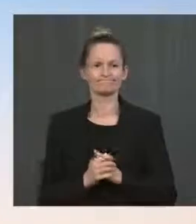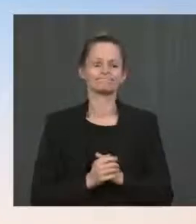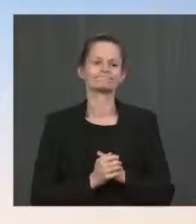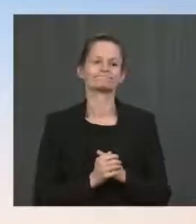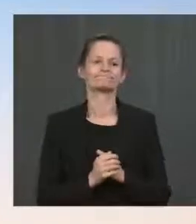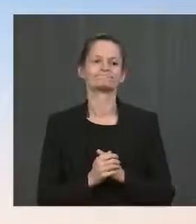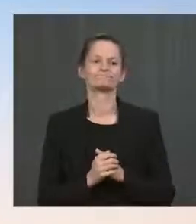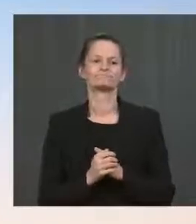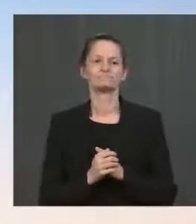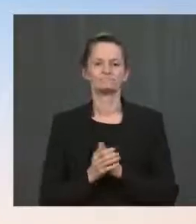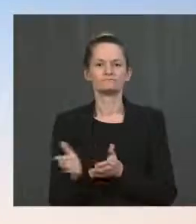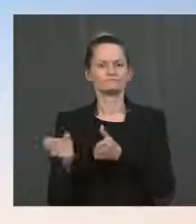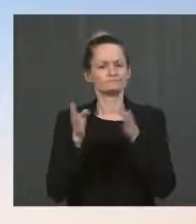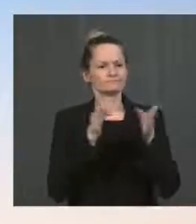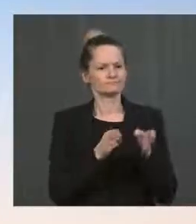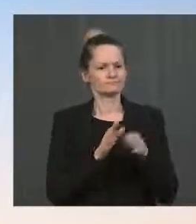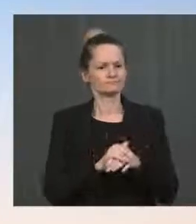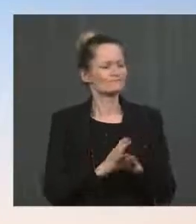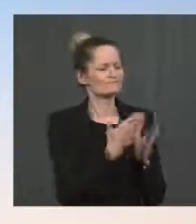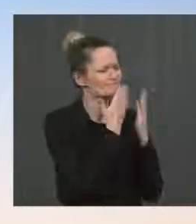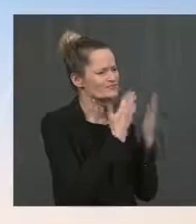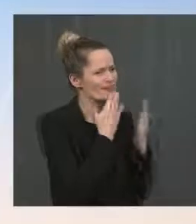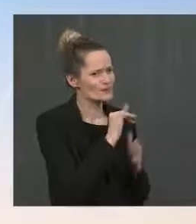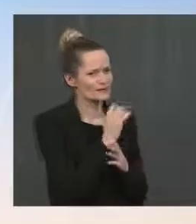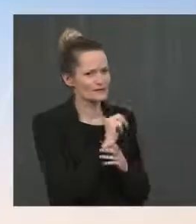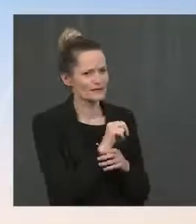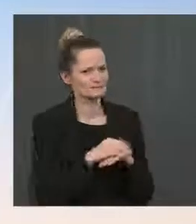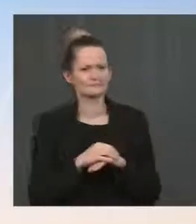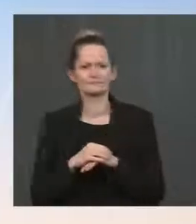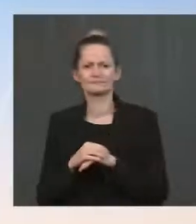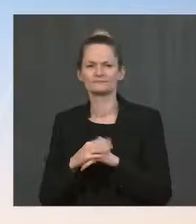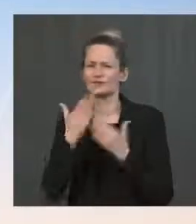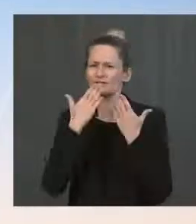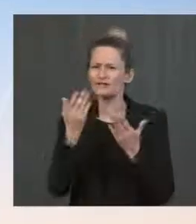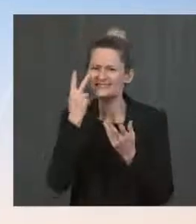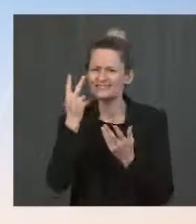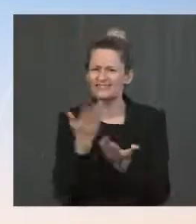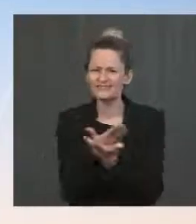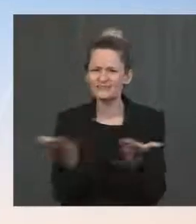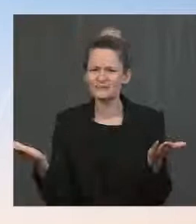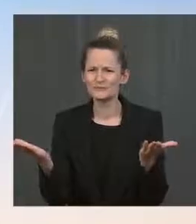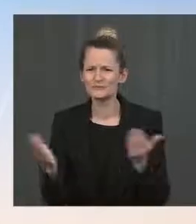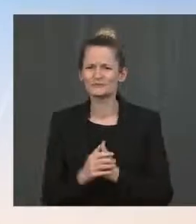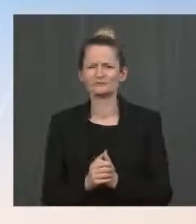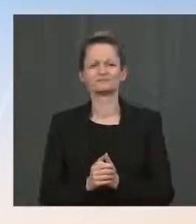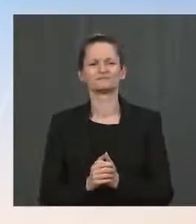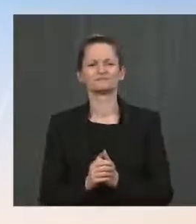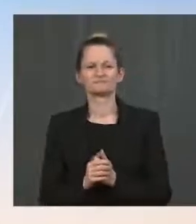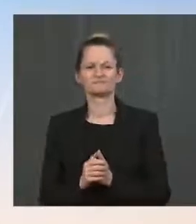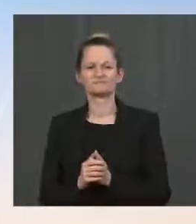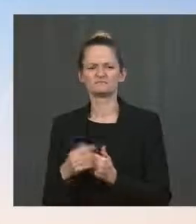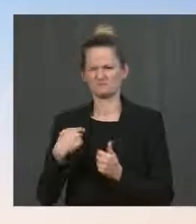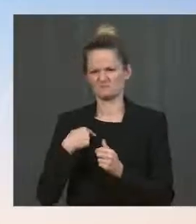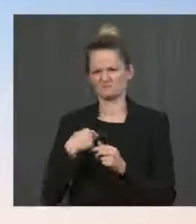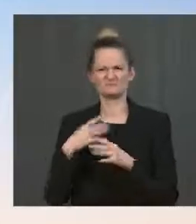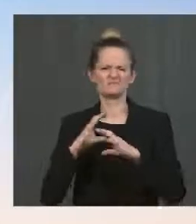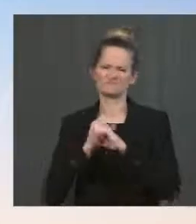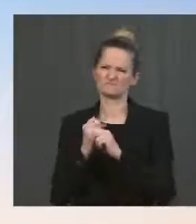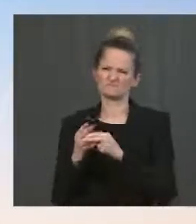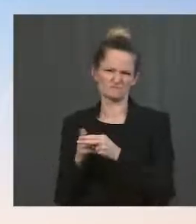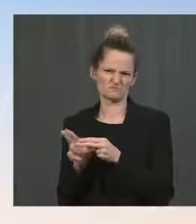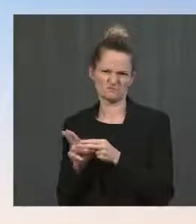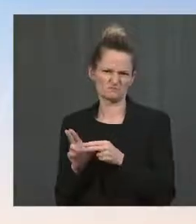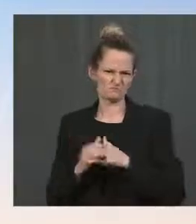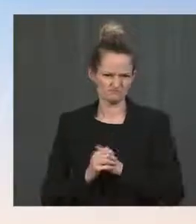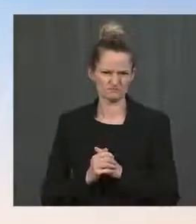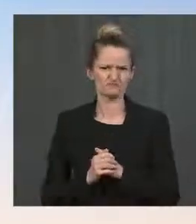Thanks, Jen. And it's good to see all of you. I will be I'll be brief and just provide a little bit of market context and